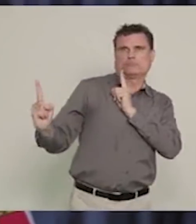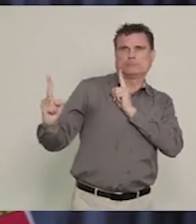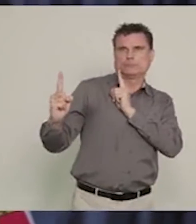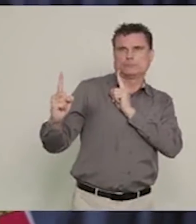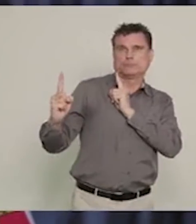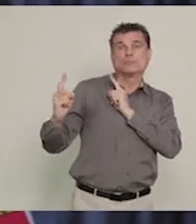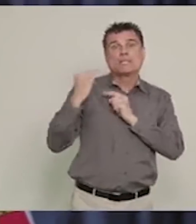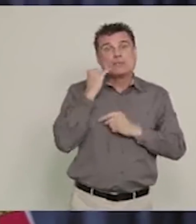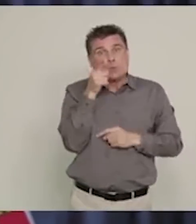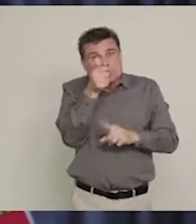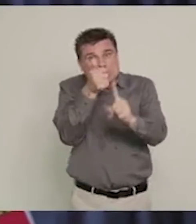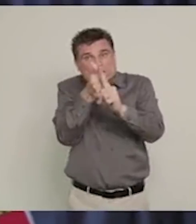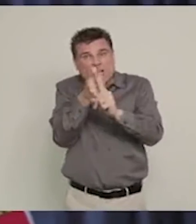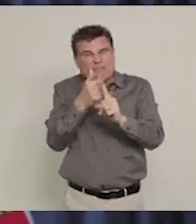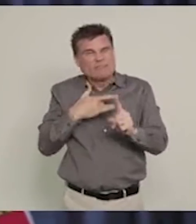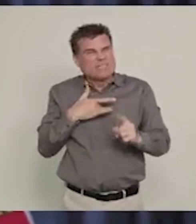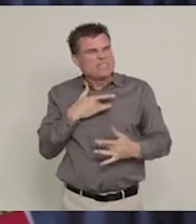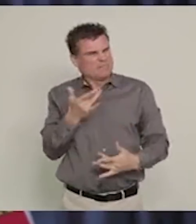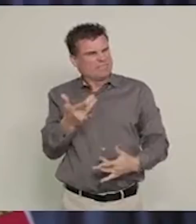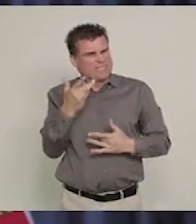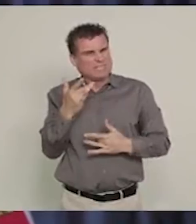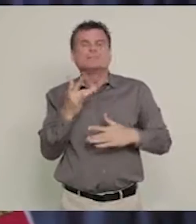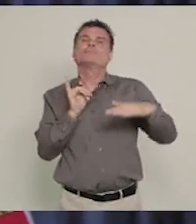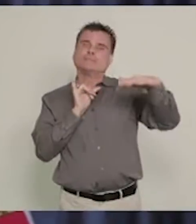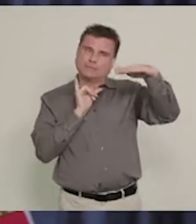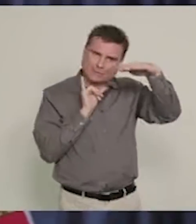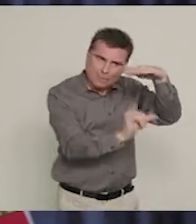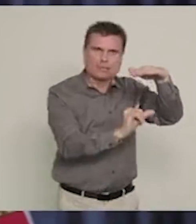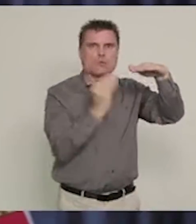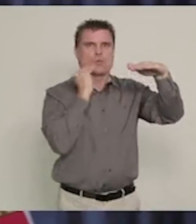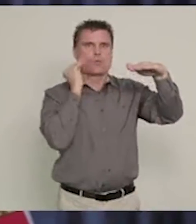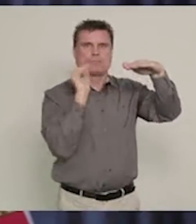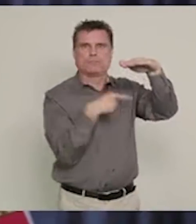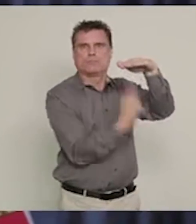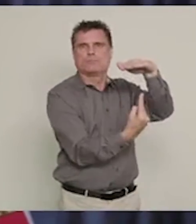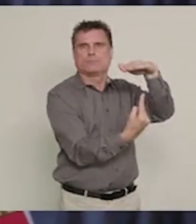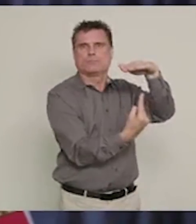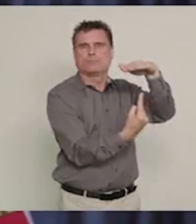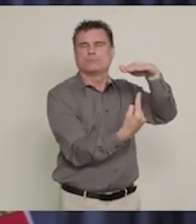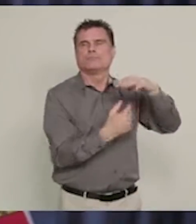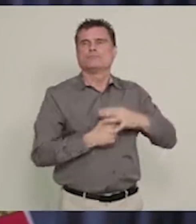the provincial health officer and the province must